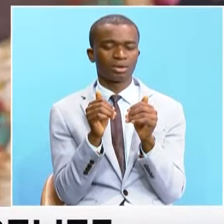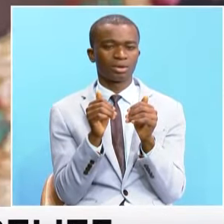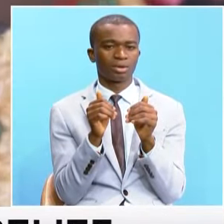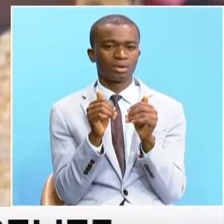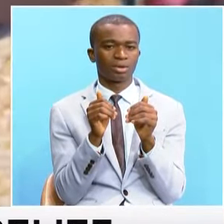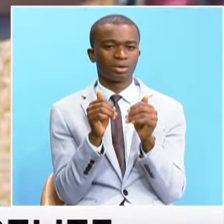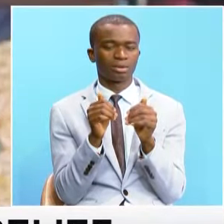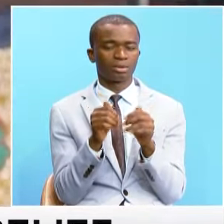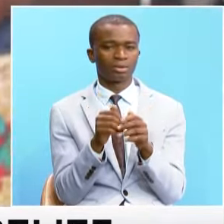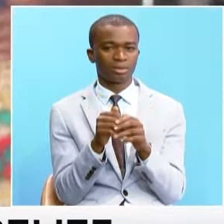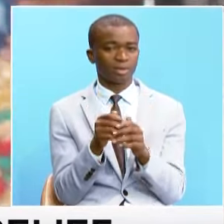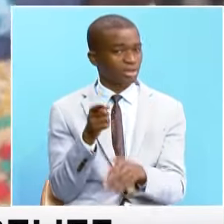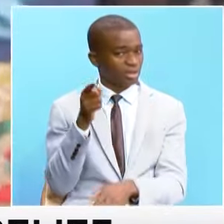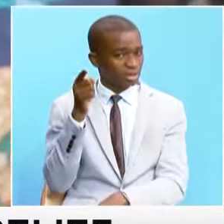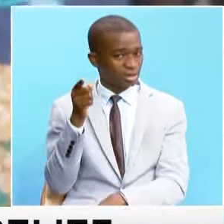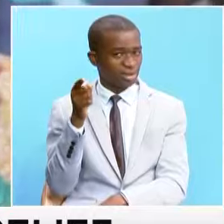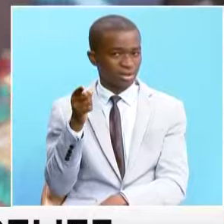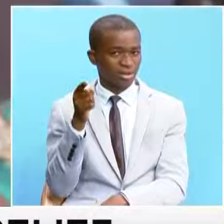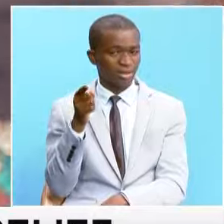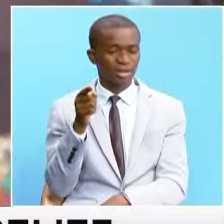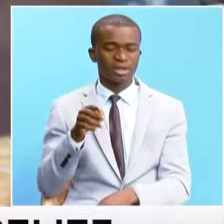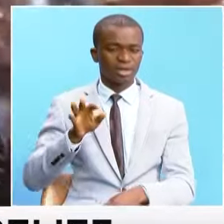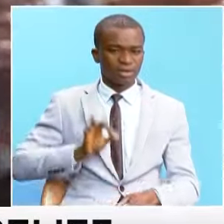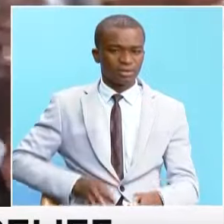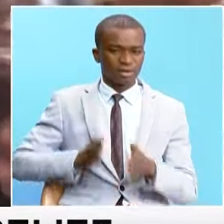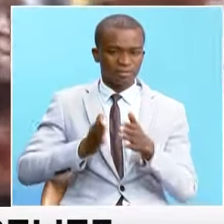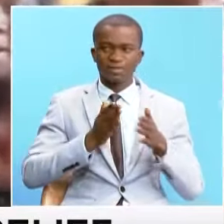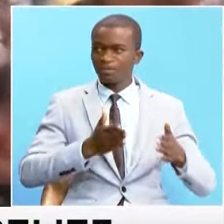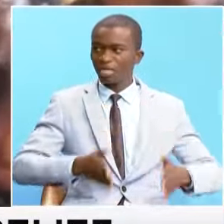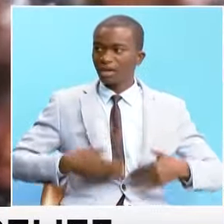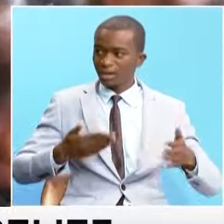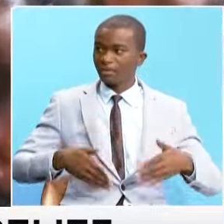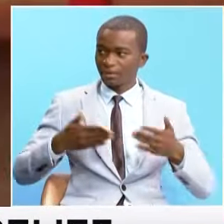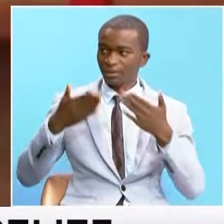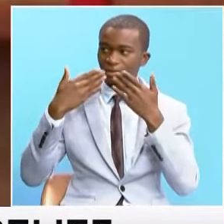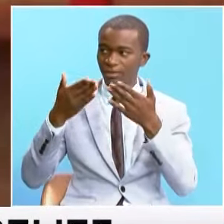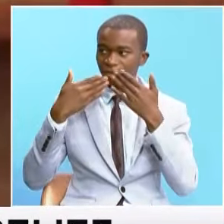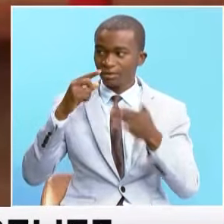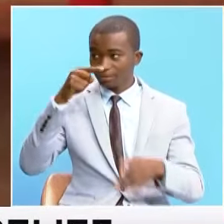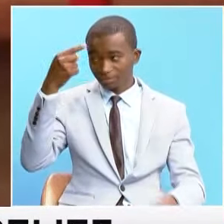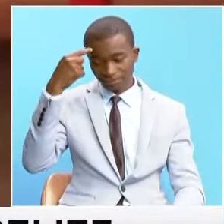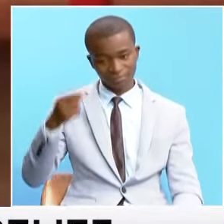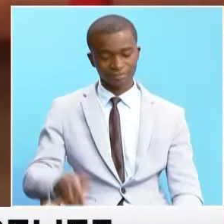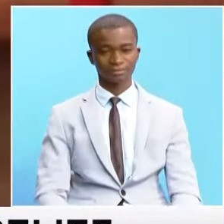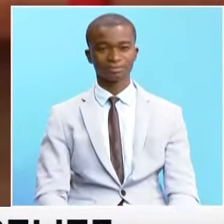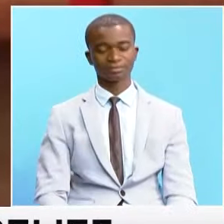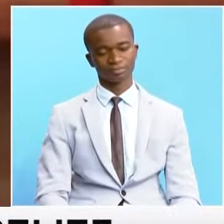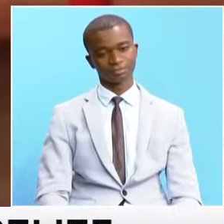The beneficiaries cannot afford to hide their joy as they thank government for the empowerment.